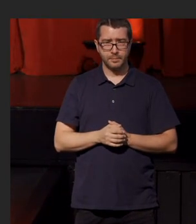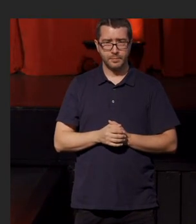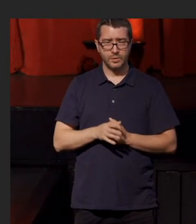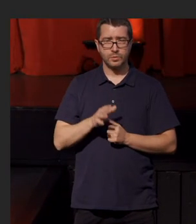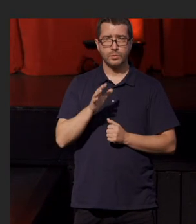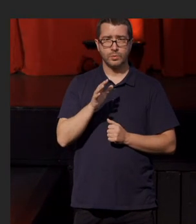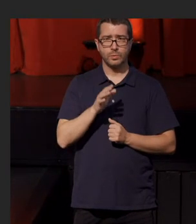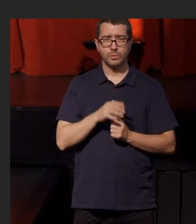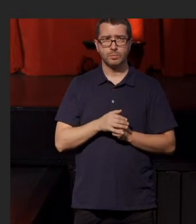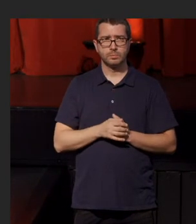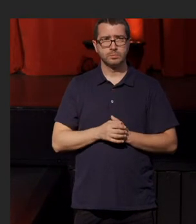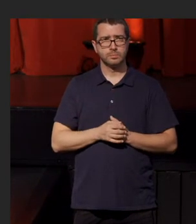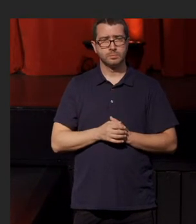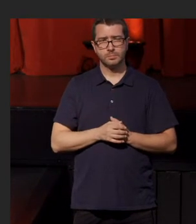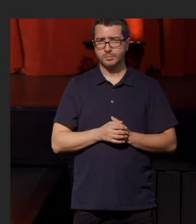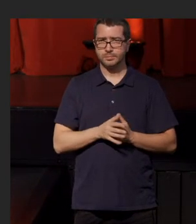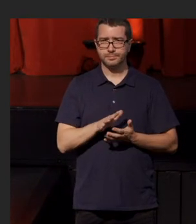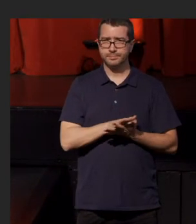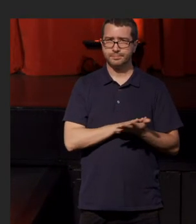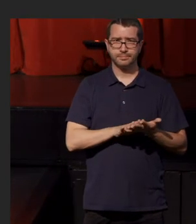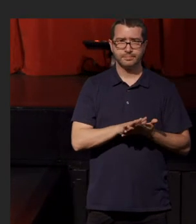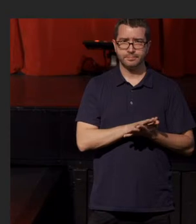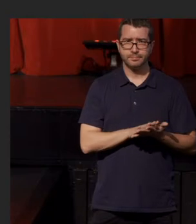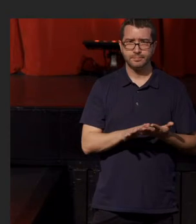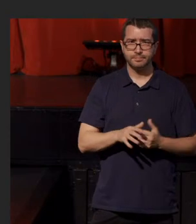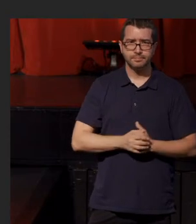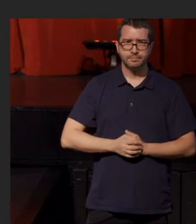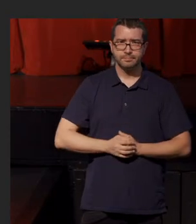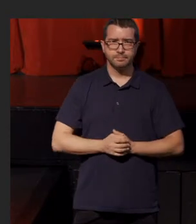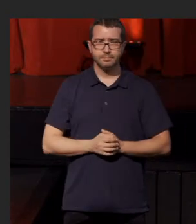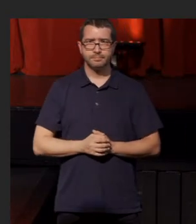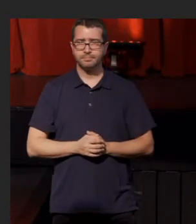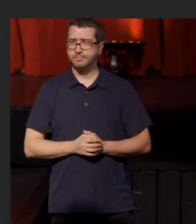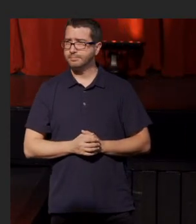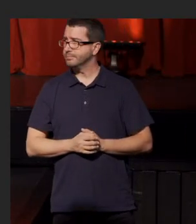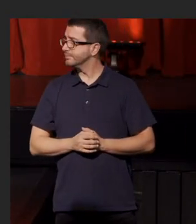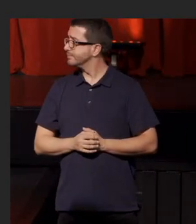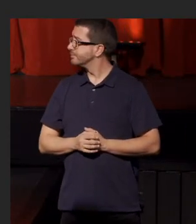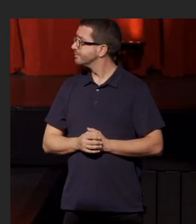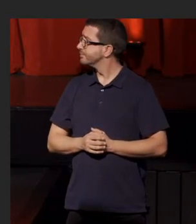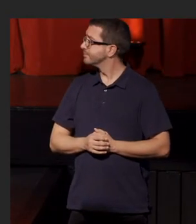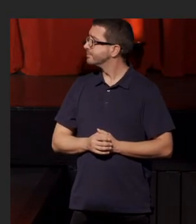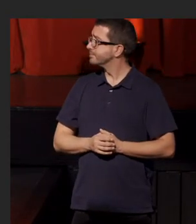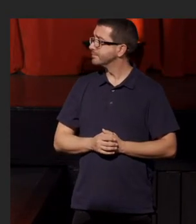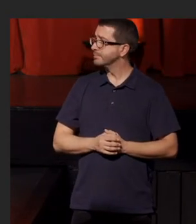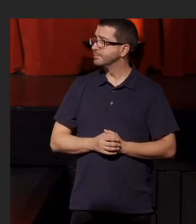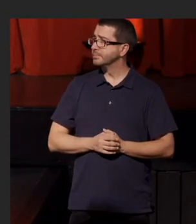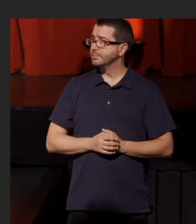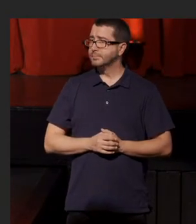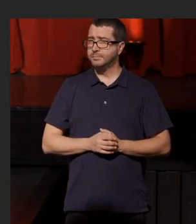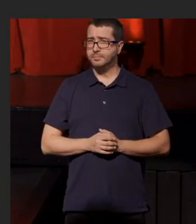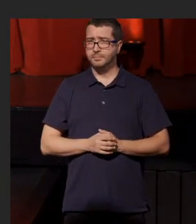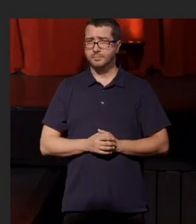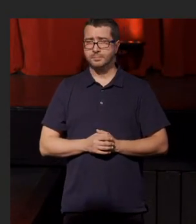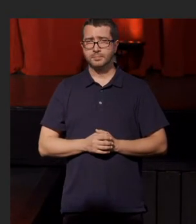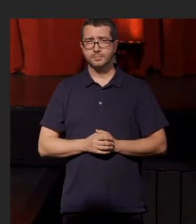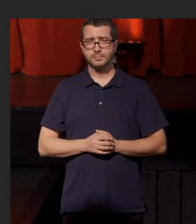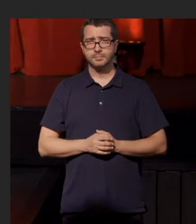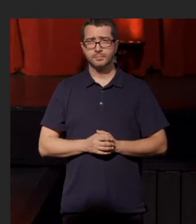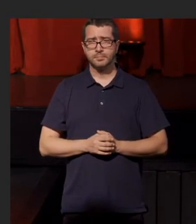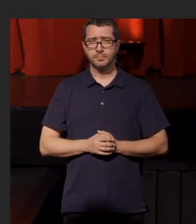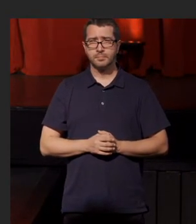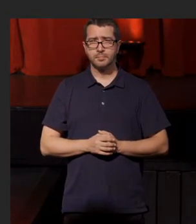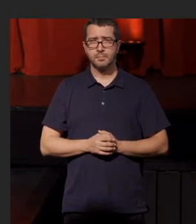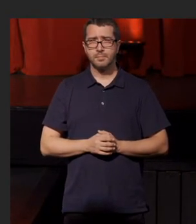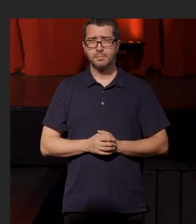was. And so in your work that you've been doing in terms of the opacity of some of these actors, how